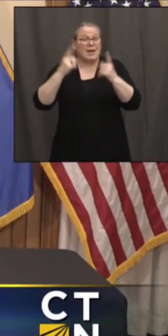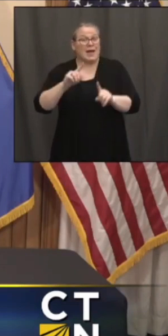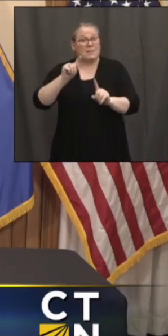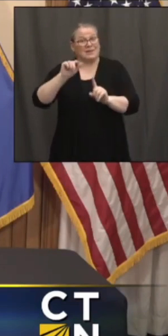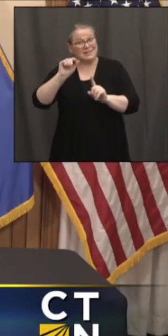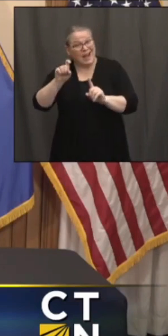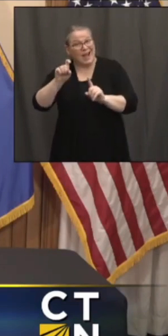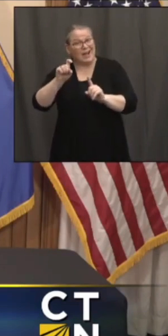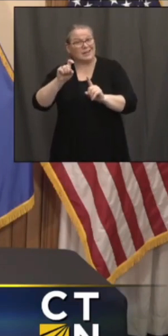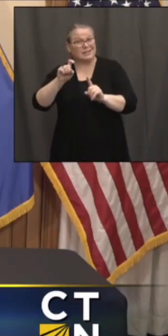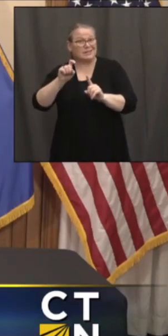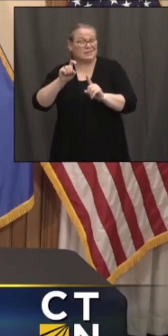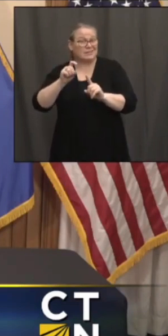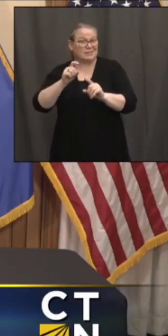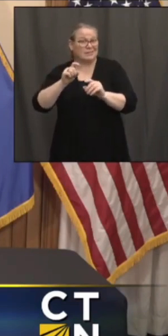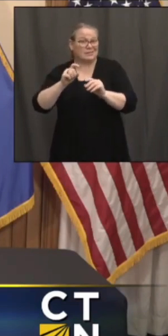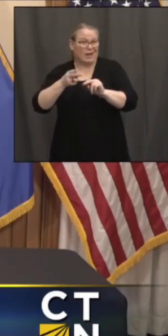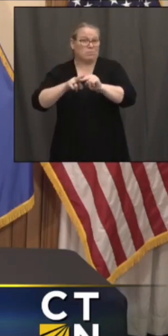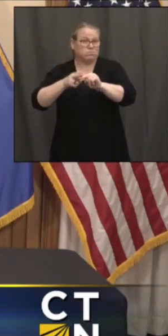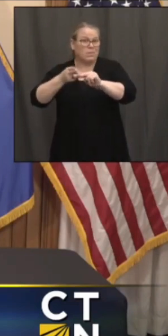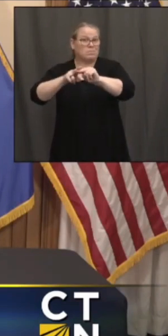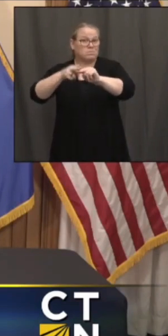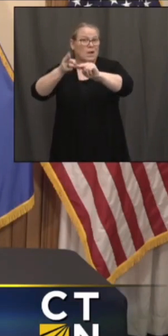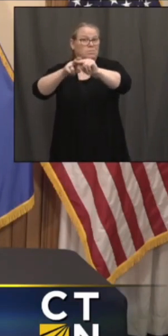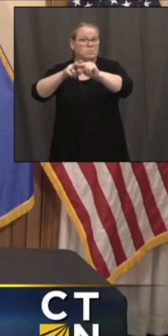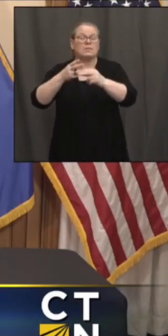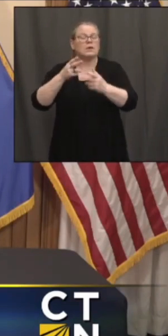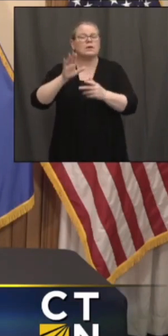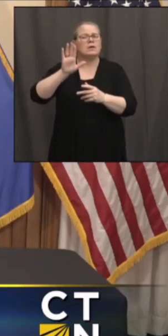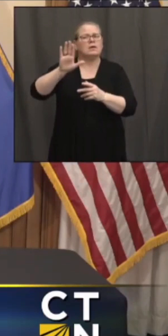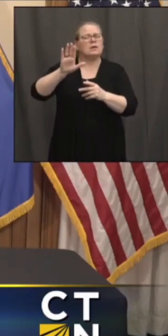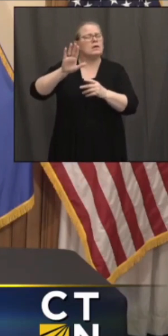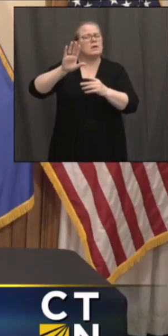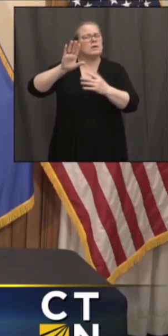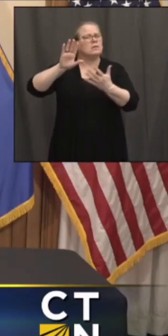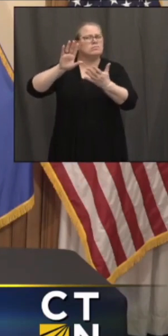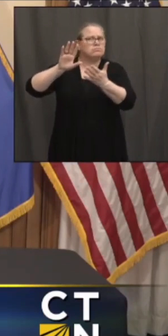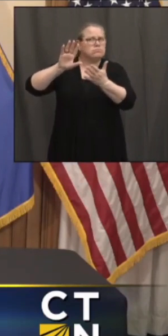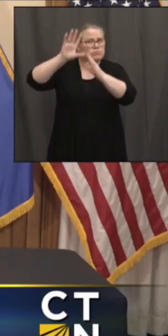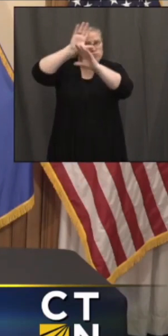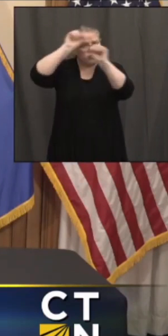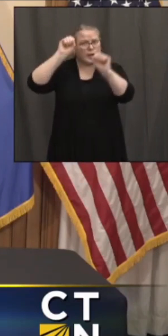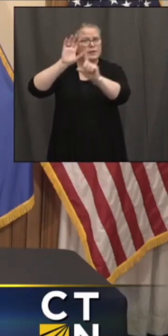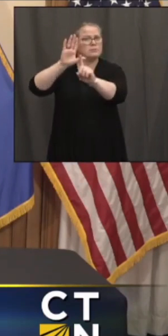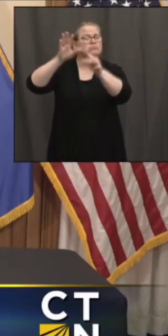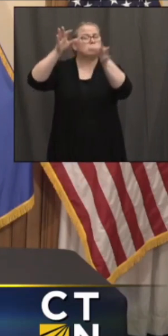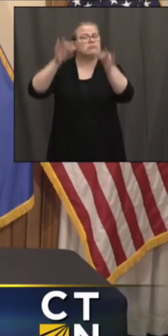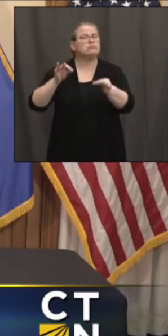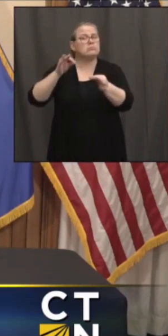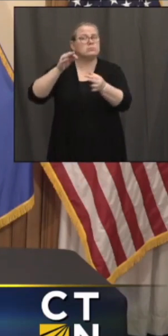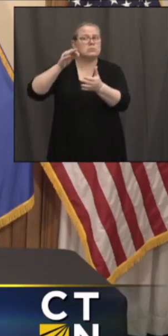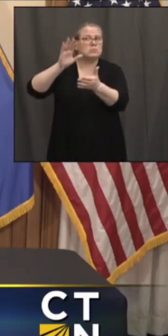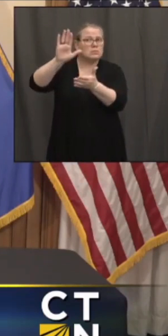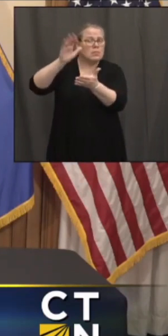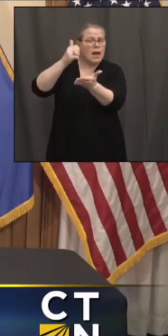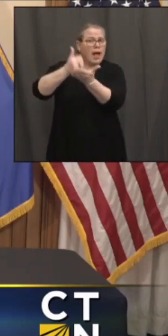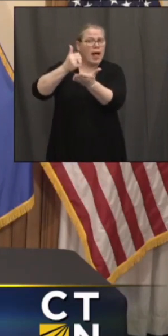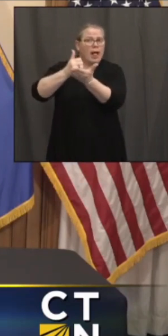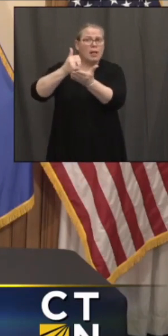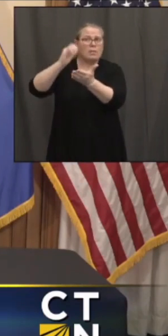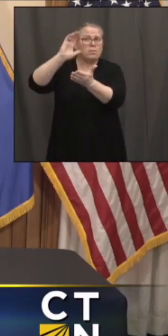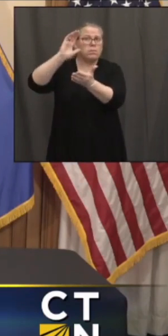you have a target date when that could happen, or have you heard anything in terms of those, whether that aid will be coming, and if so,